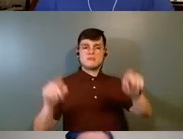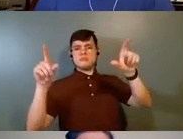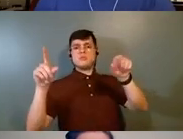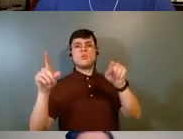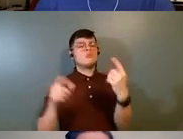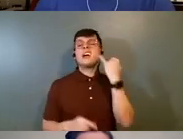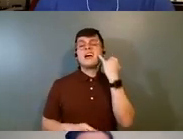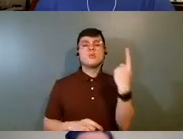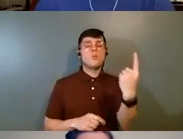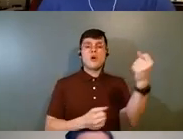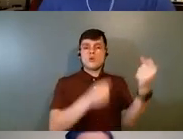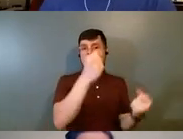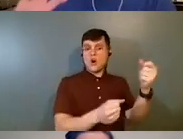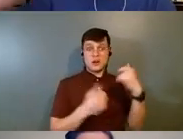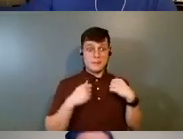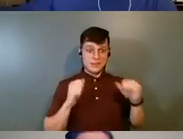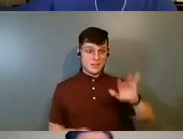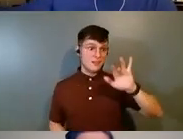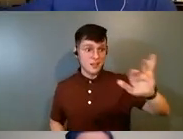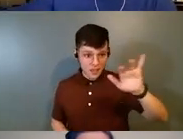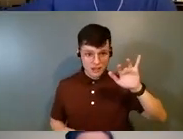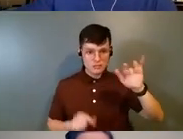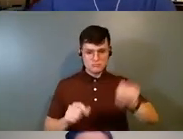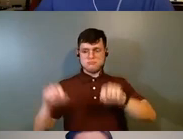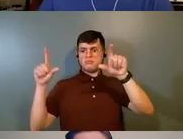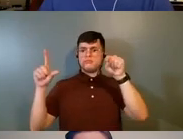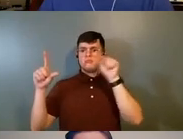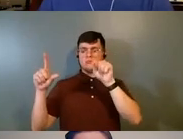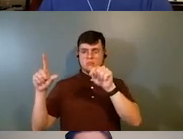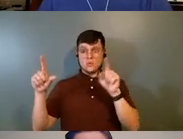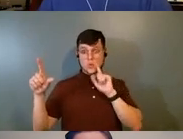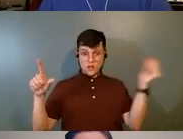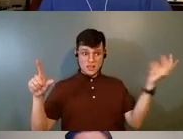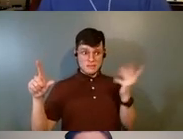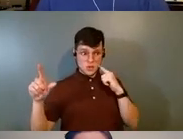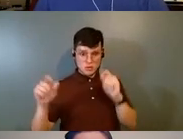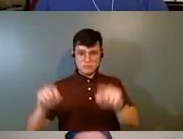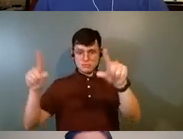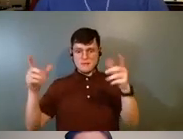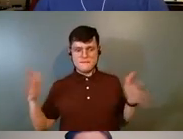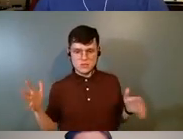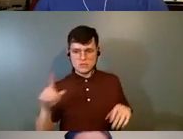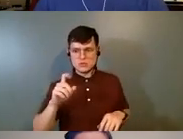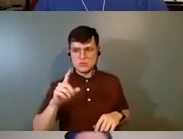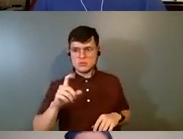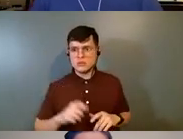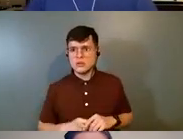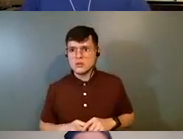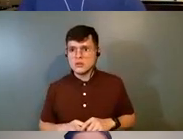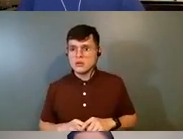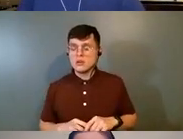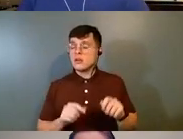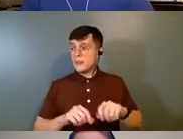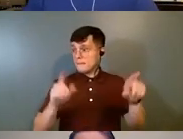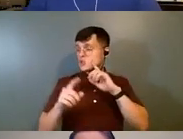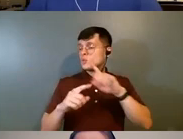on this page is clickable and you clicked it and it takes you to a different page, hypothetically, mm-hmm. would the page load? Would it say to